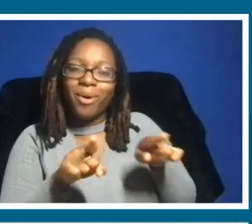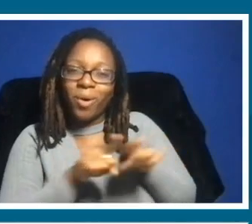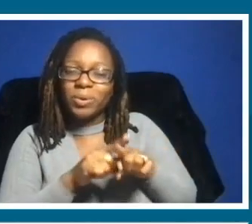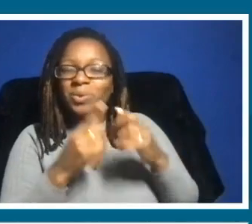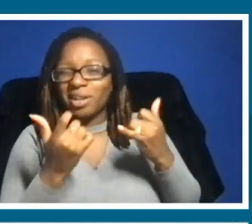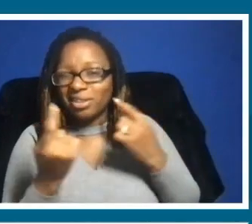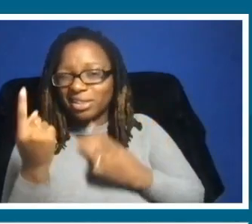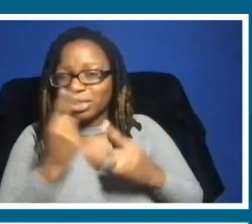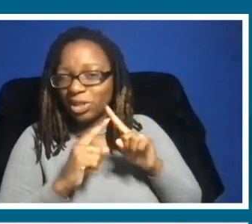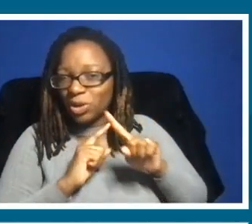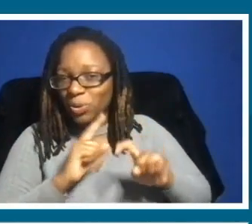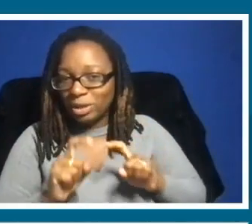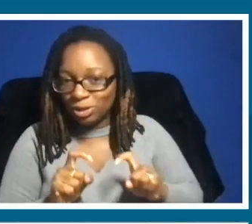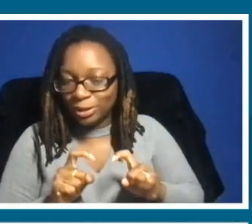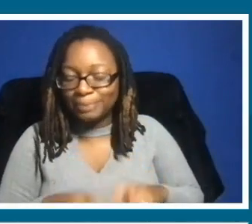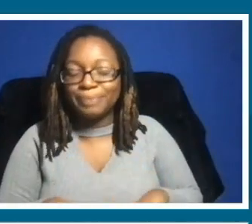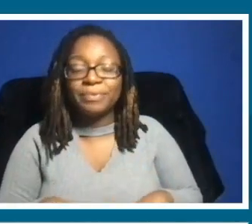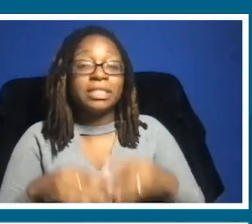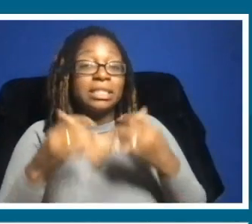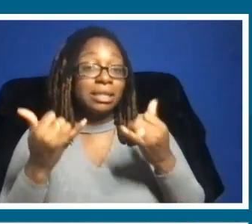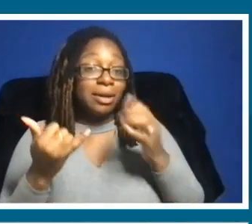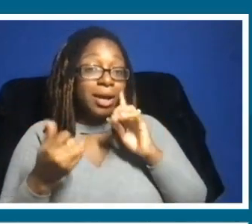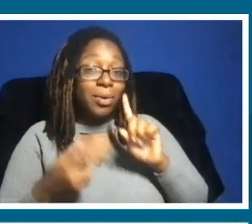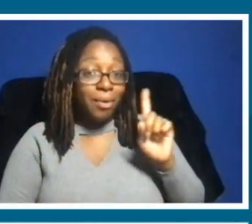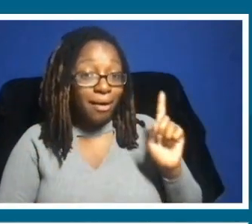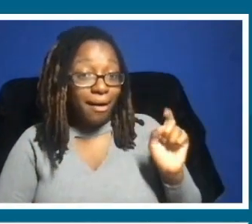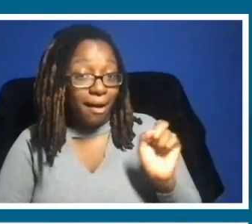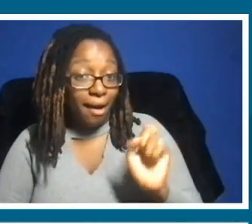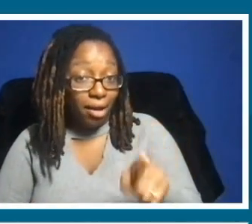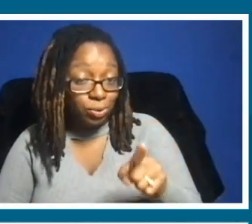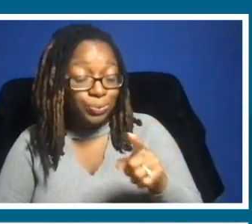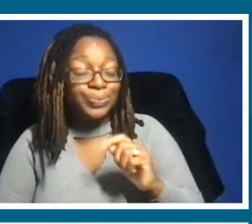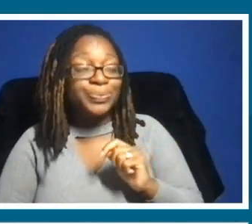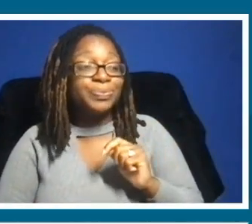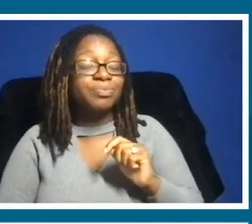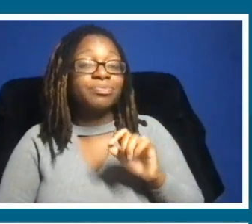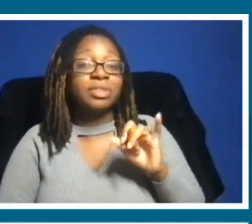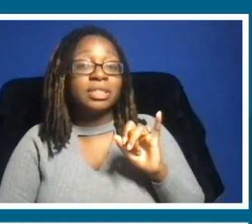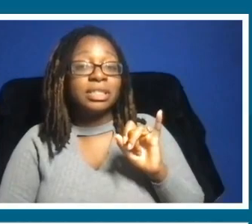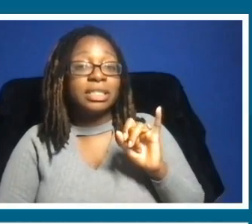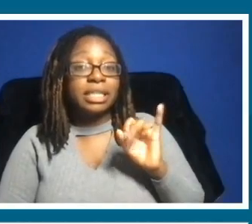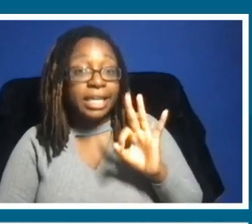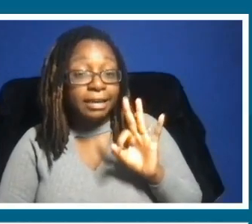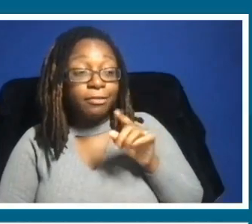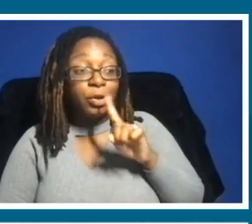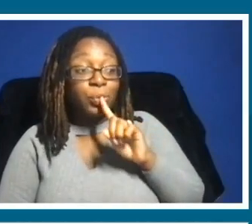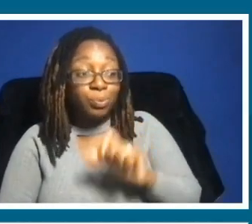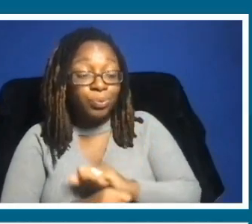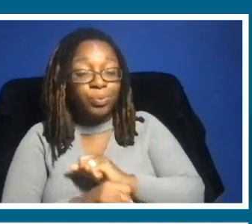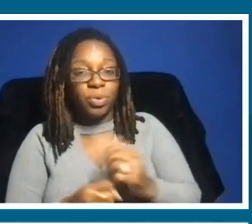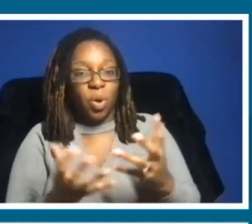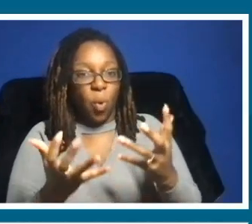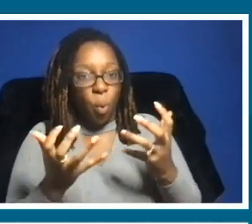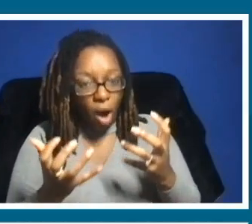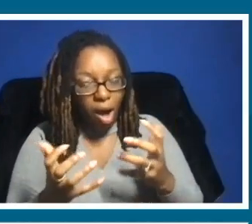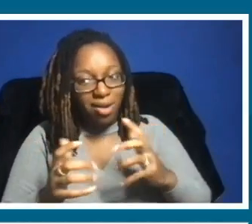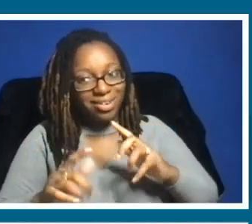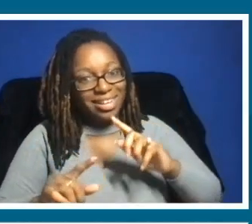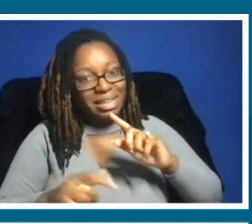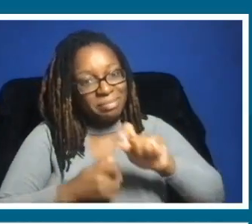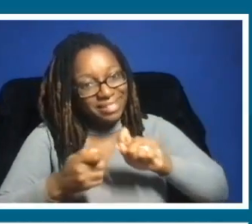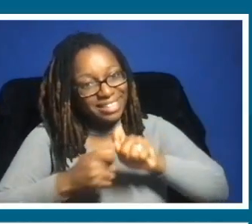ask you a question that's a little bit different. And that is, if you really wanted to find answers to the questions that you